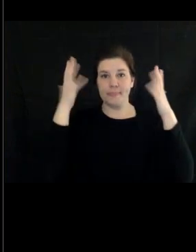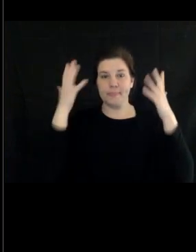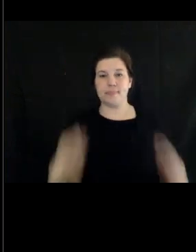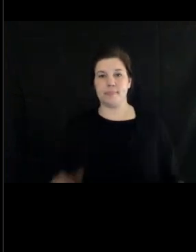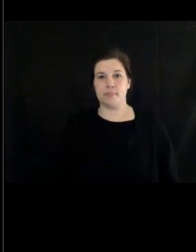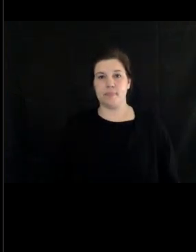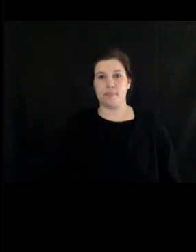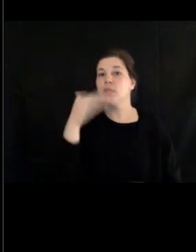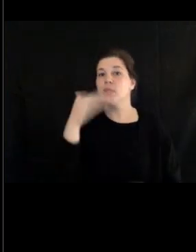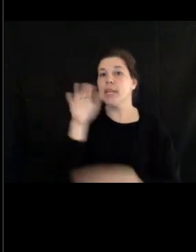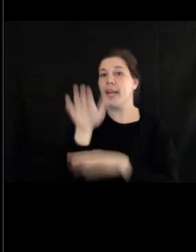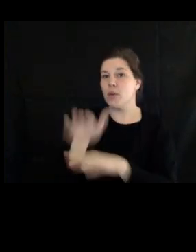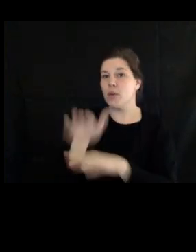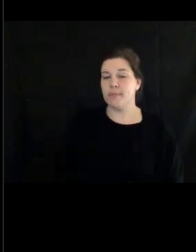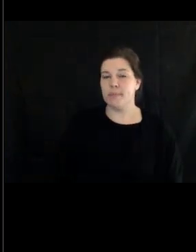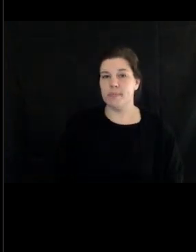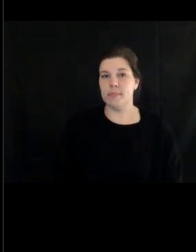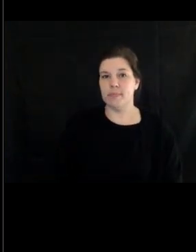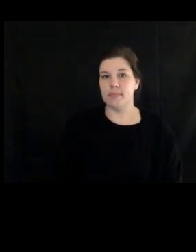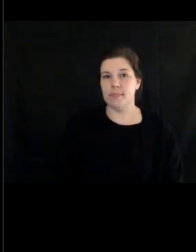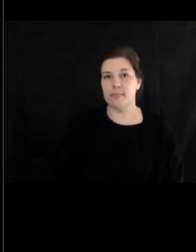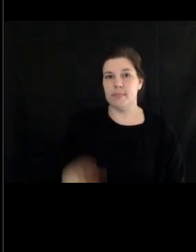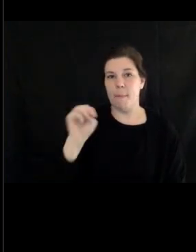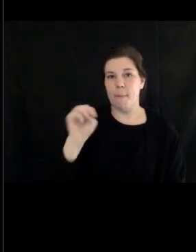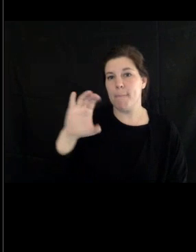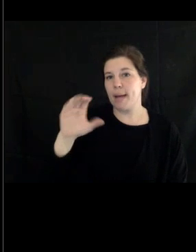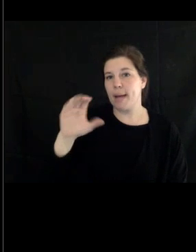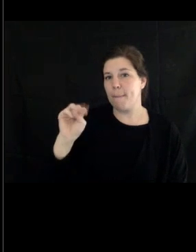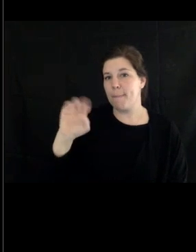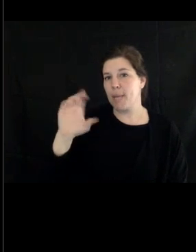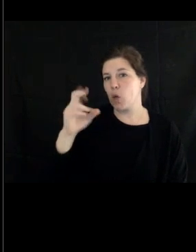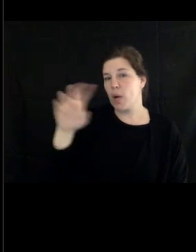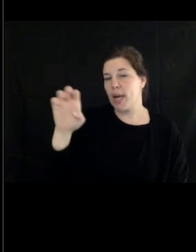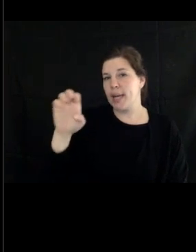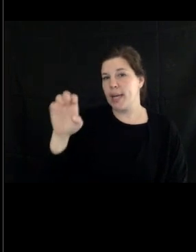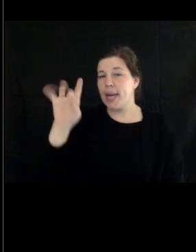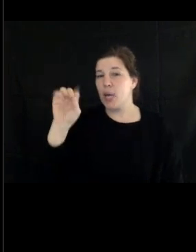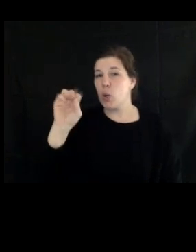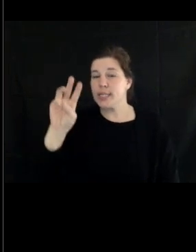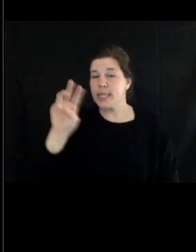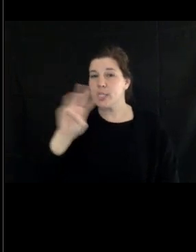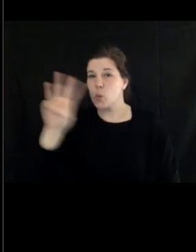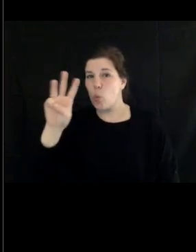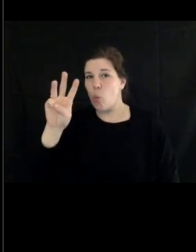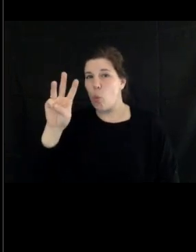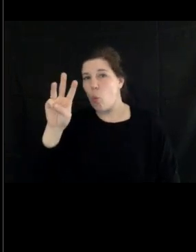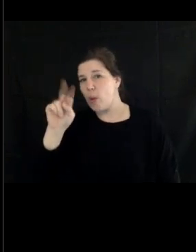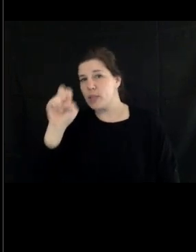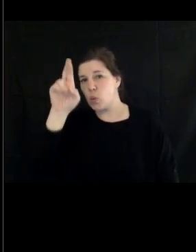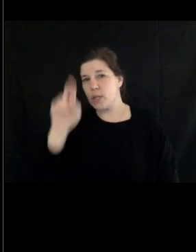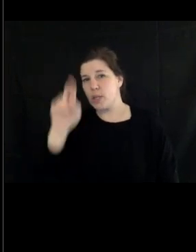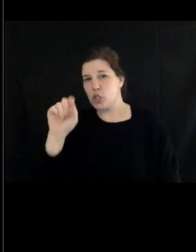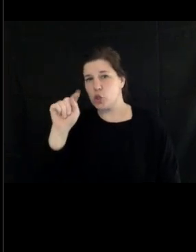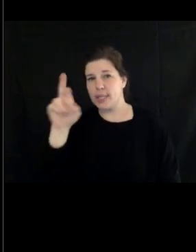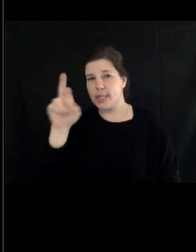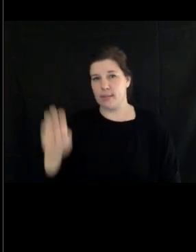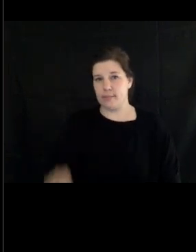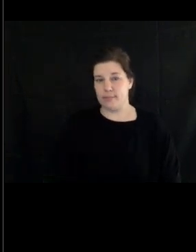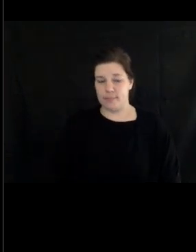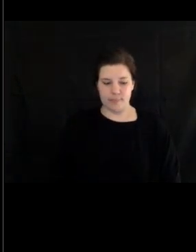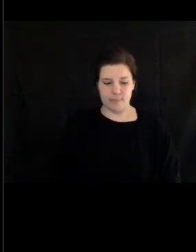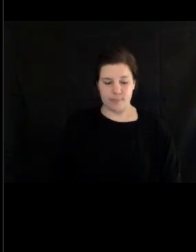Good afternoon. Mike McCray, 806 Northwest 4th Street, Boynton Beach, Florida. At